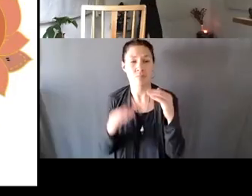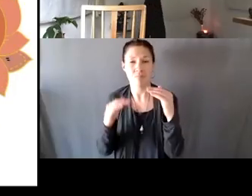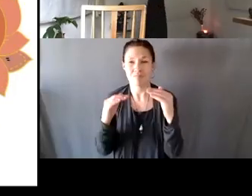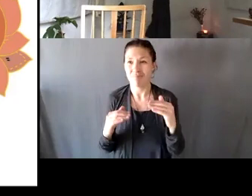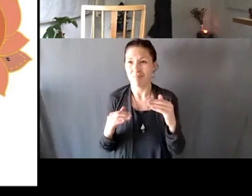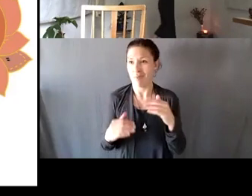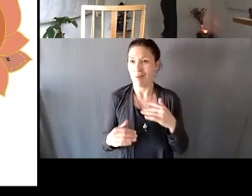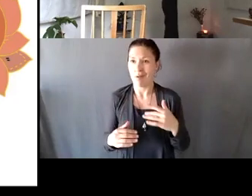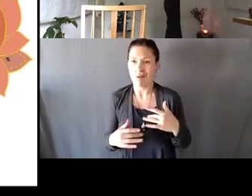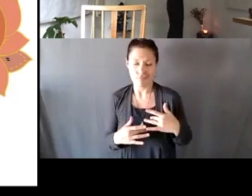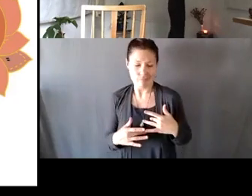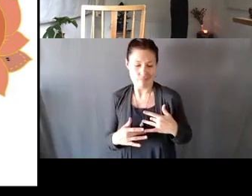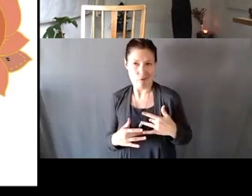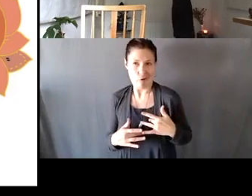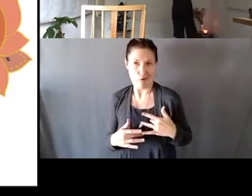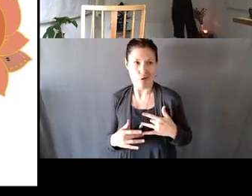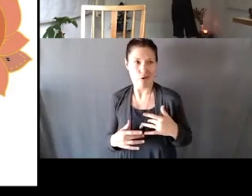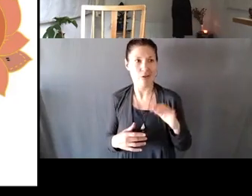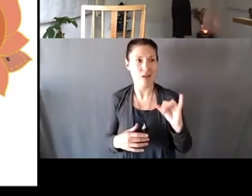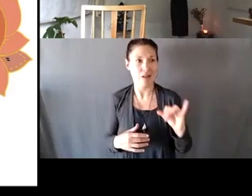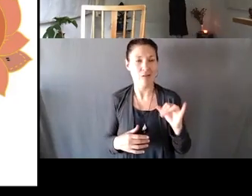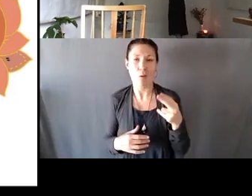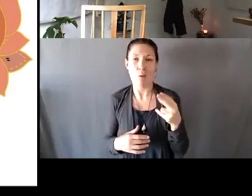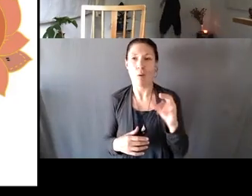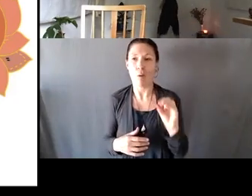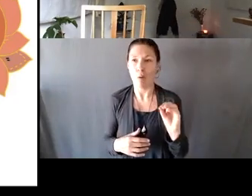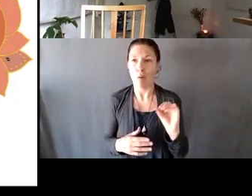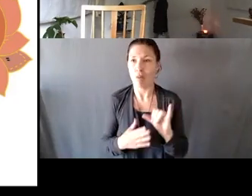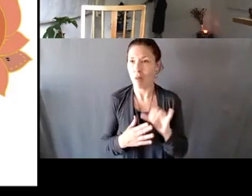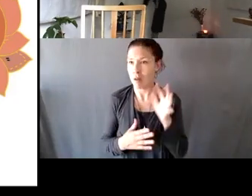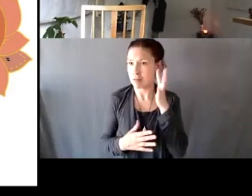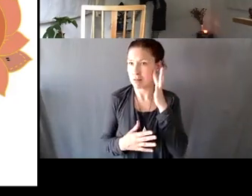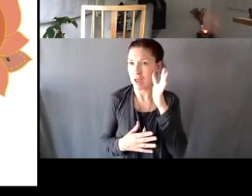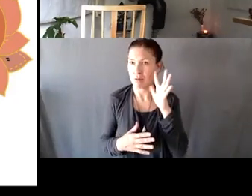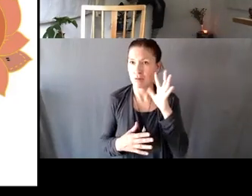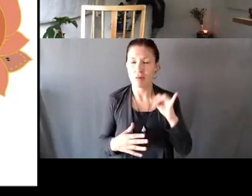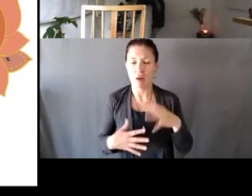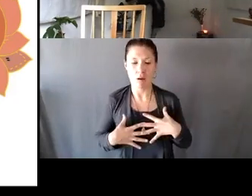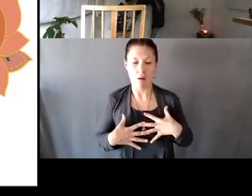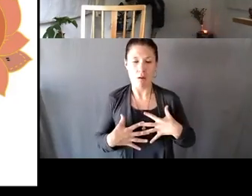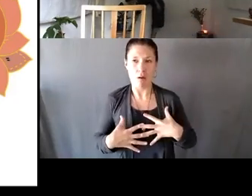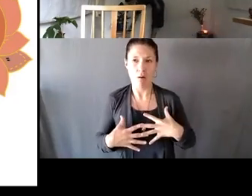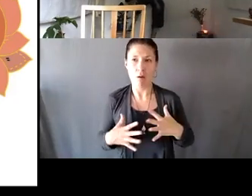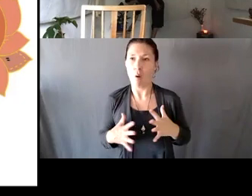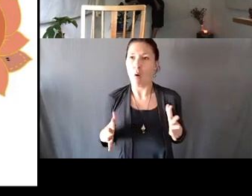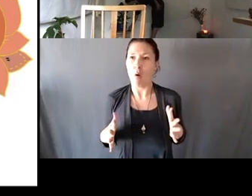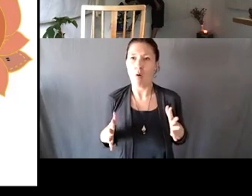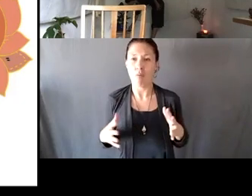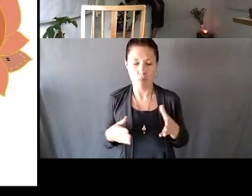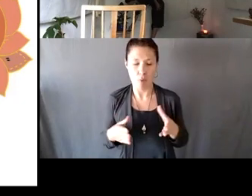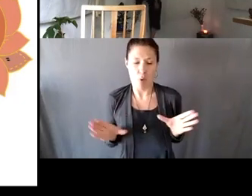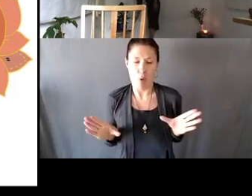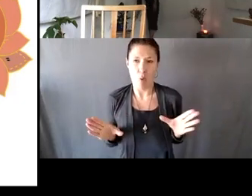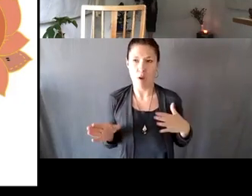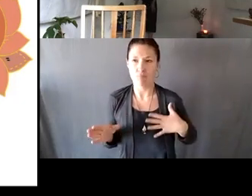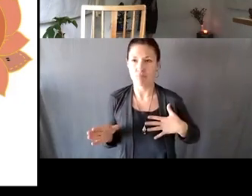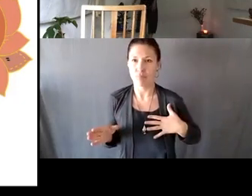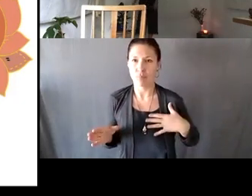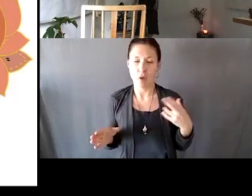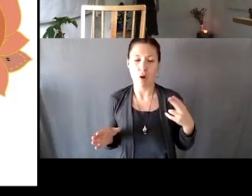beautiful. The sound here is ho. It's a very chest opening, beautiful noise. You can kind of let it ring